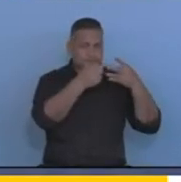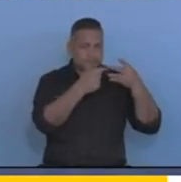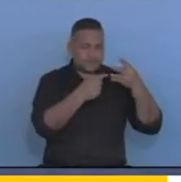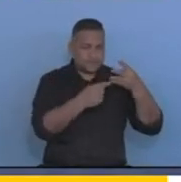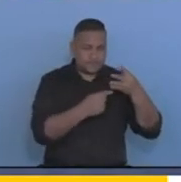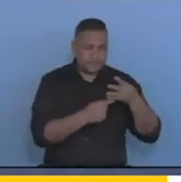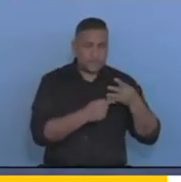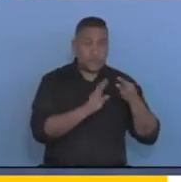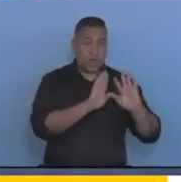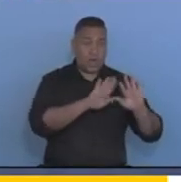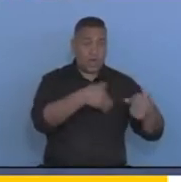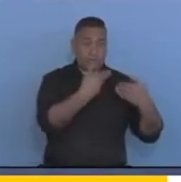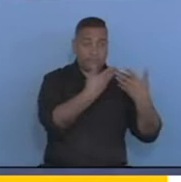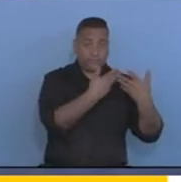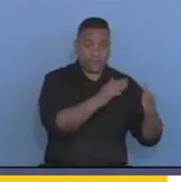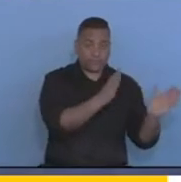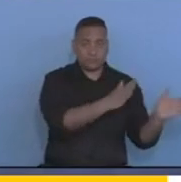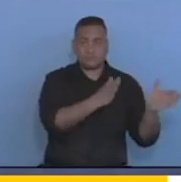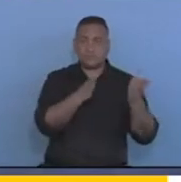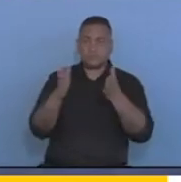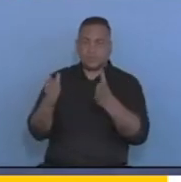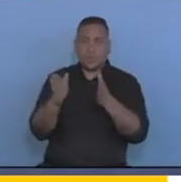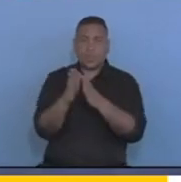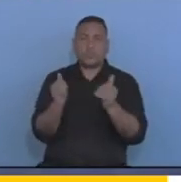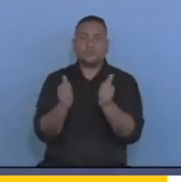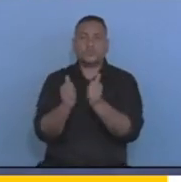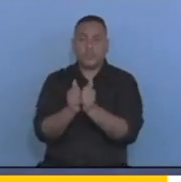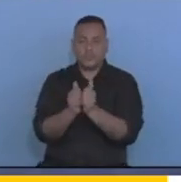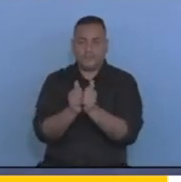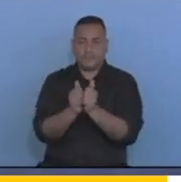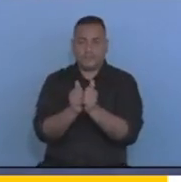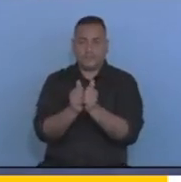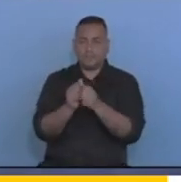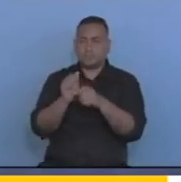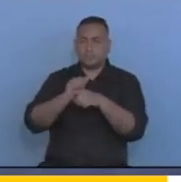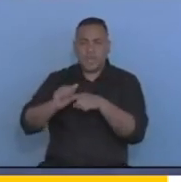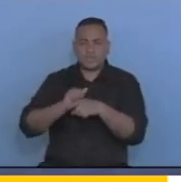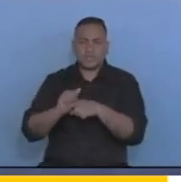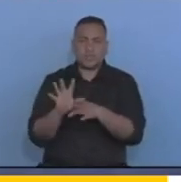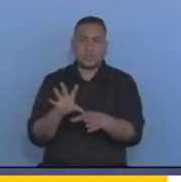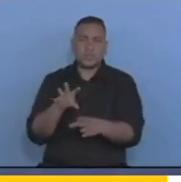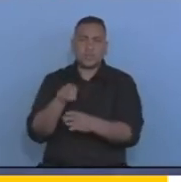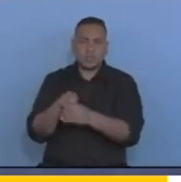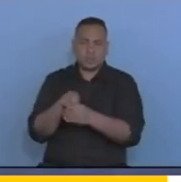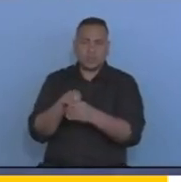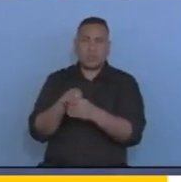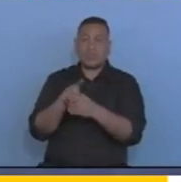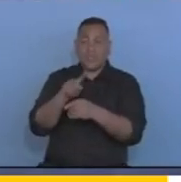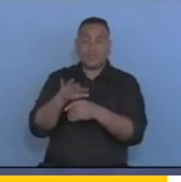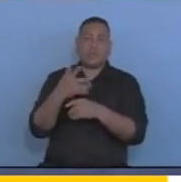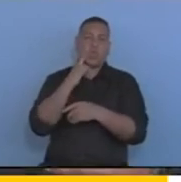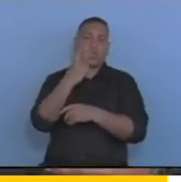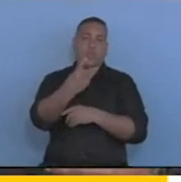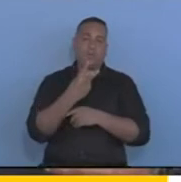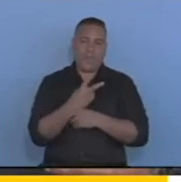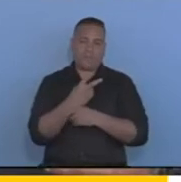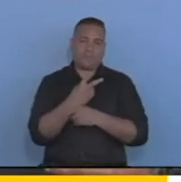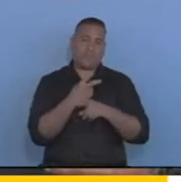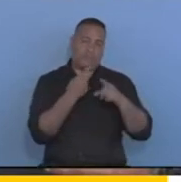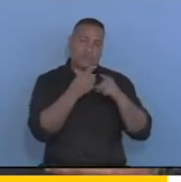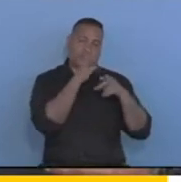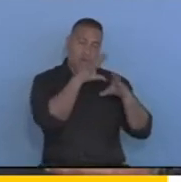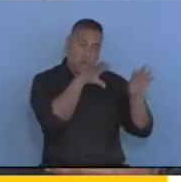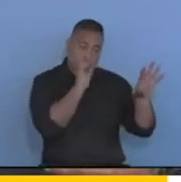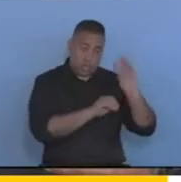work to the theoretical. Then from the theoretical part, we'll come to the workshop. You'll also notice